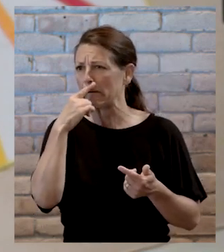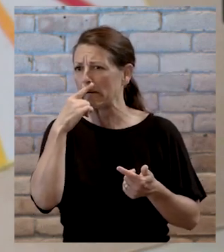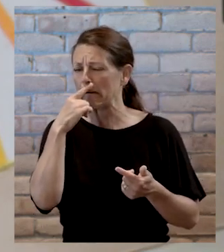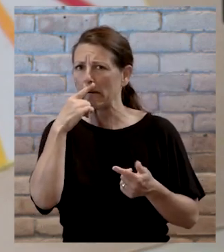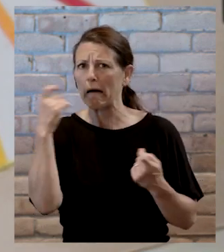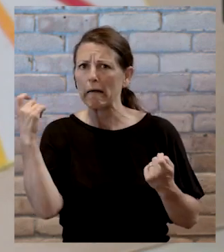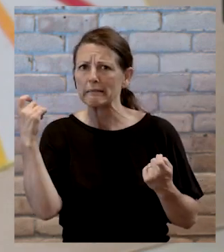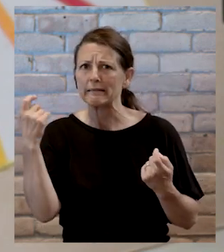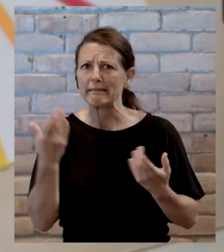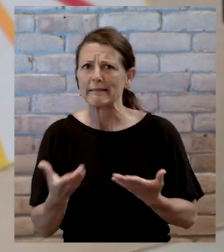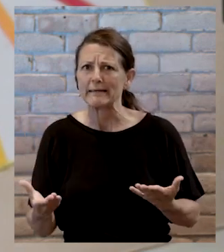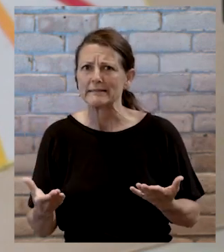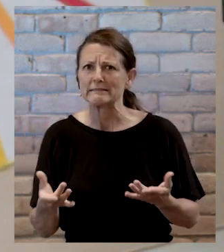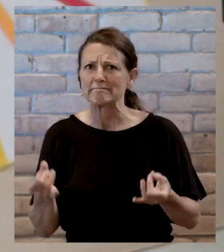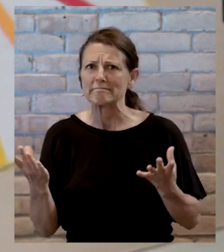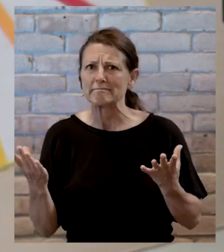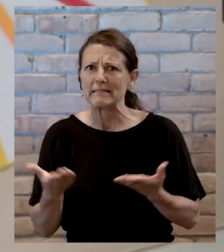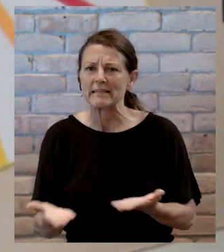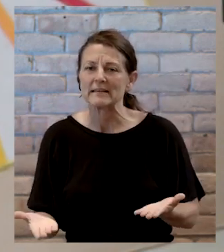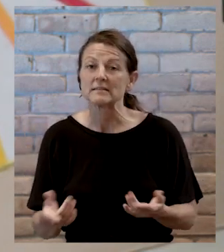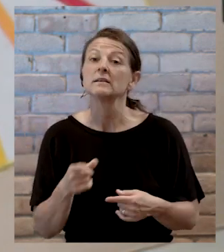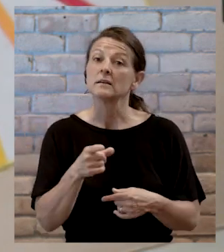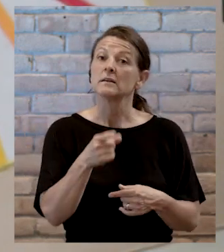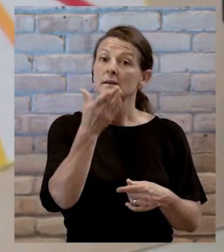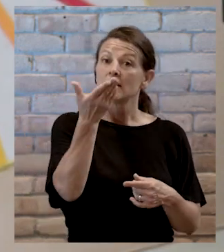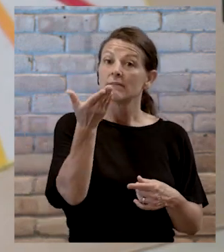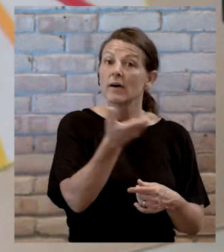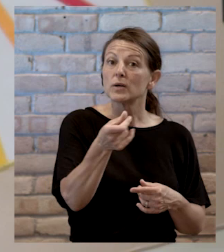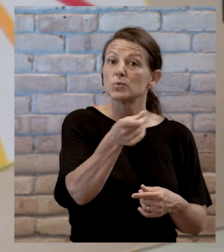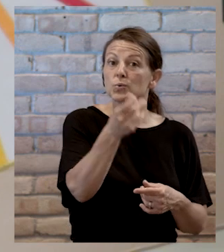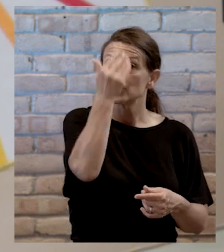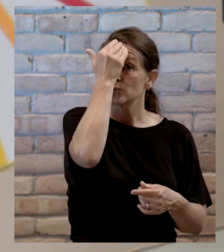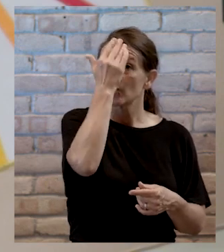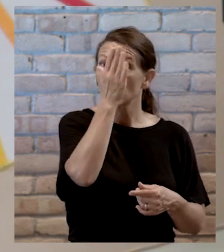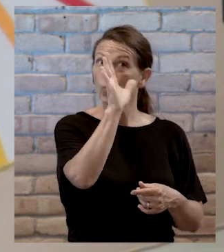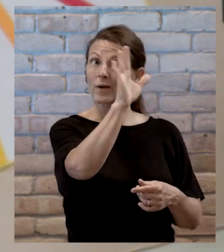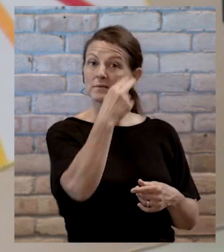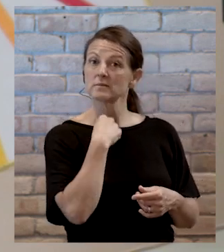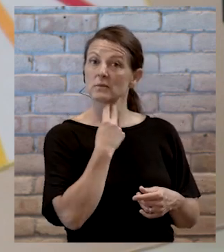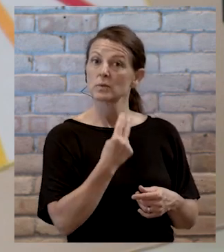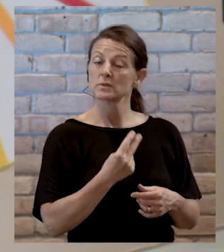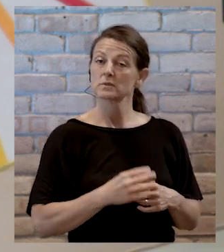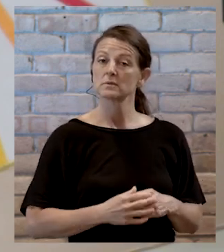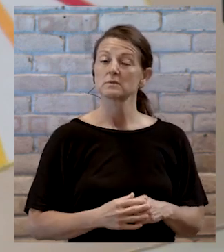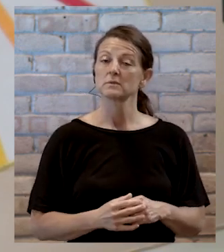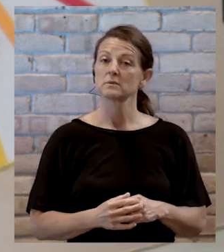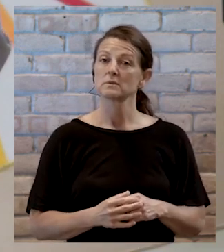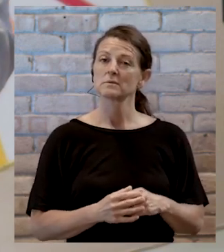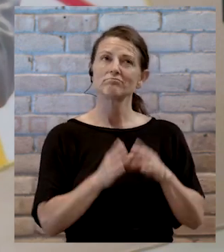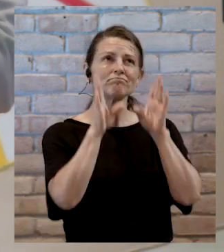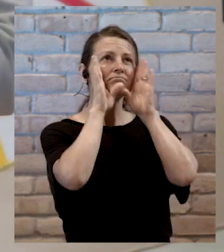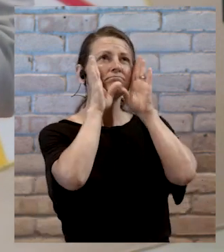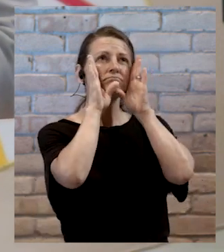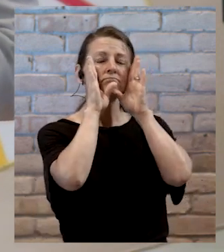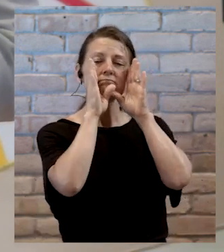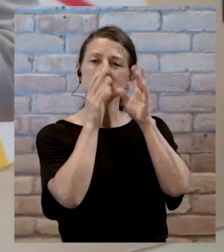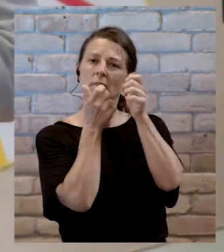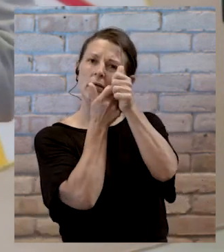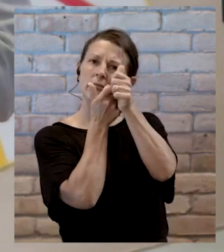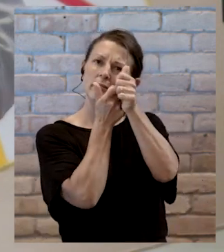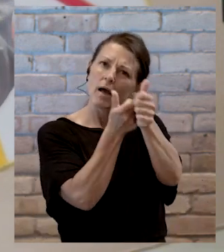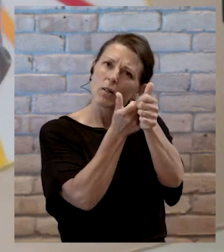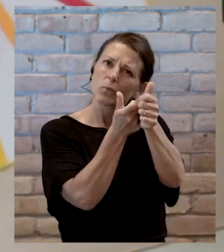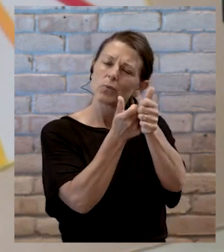And he invites you to know him, to hear his voice, to follow.